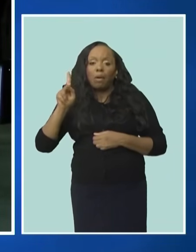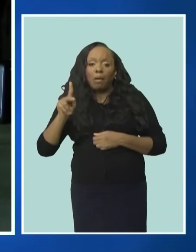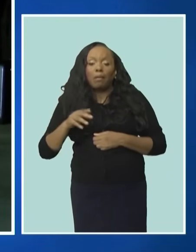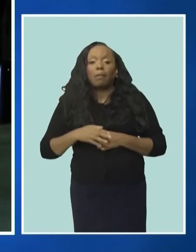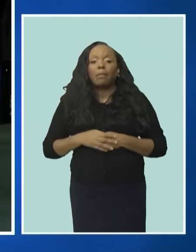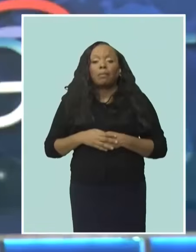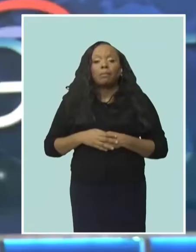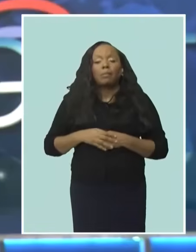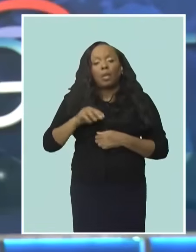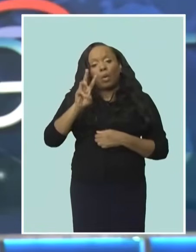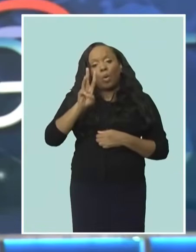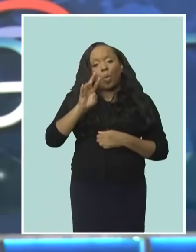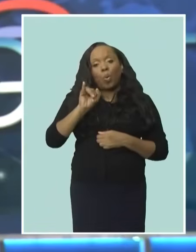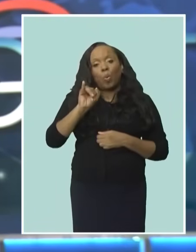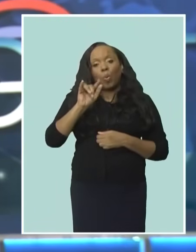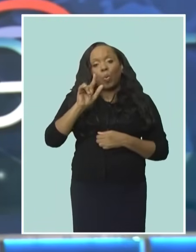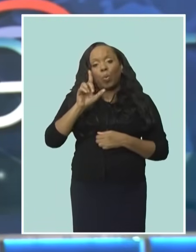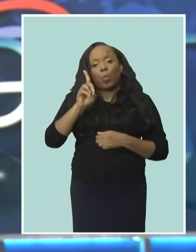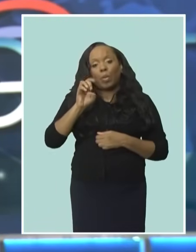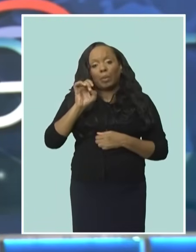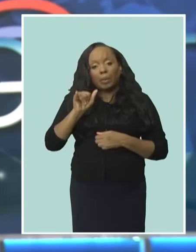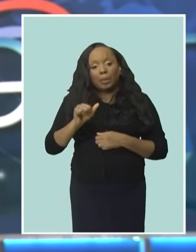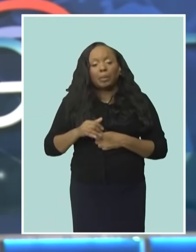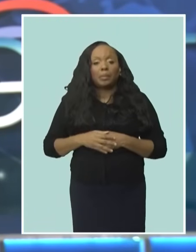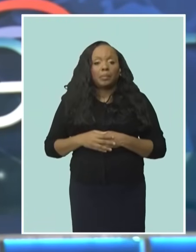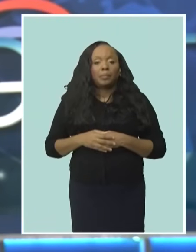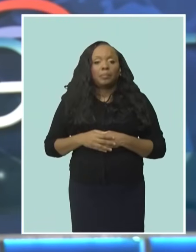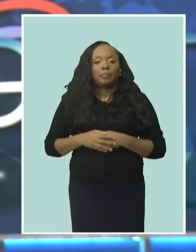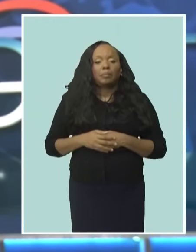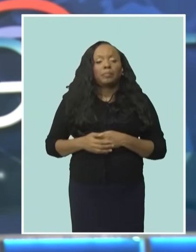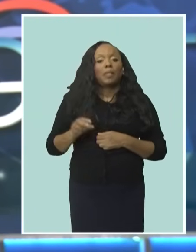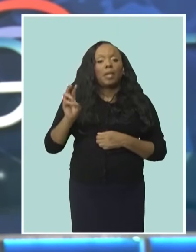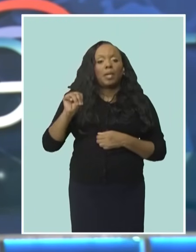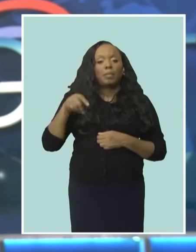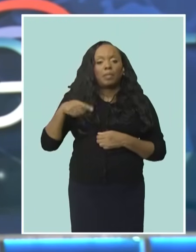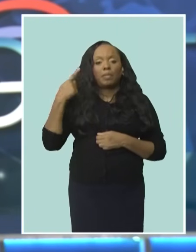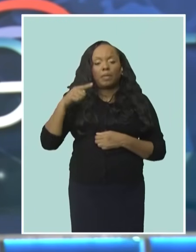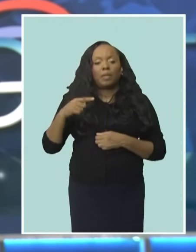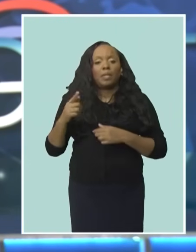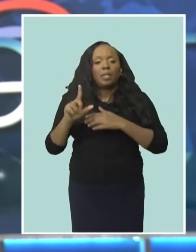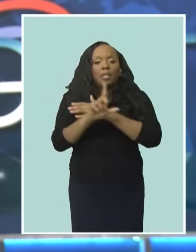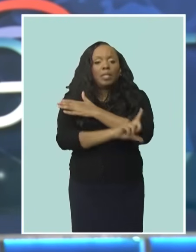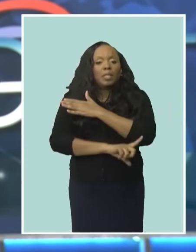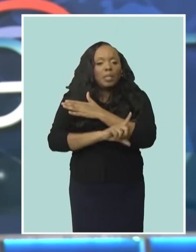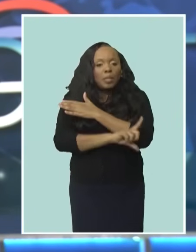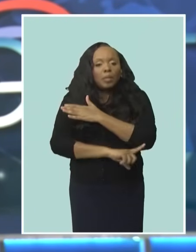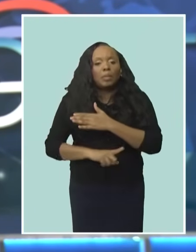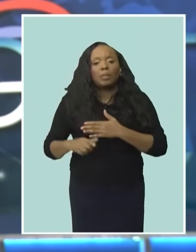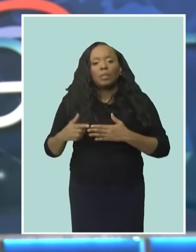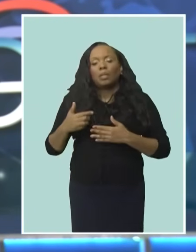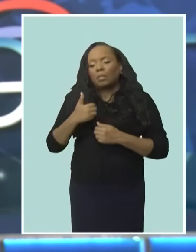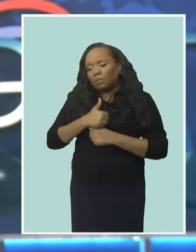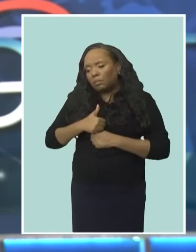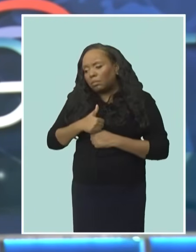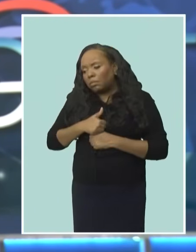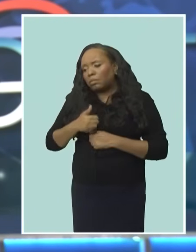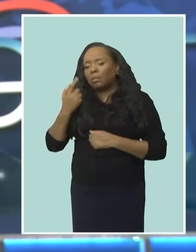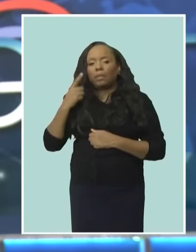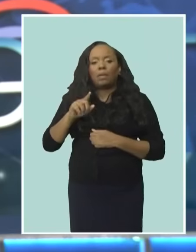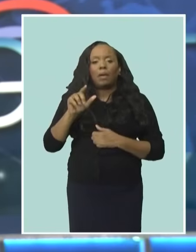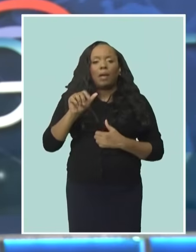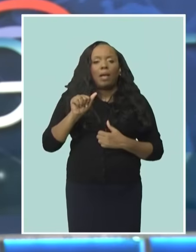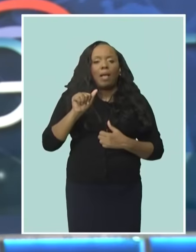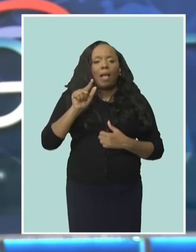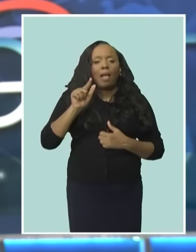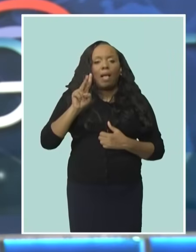Triangle. Member of Parliament for St. Lucie, Peter Phillips, is this evening expressing condolences on the passing of